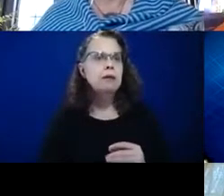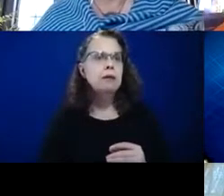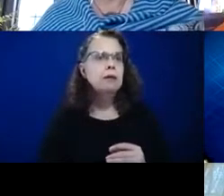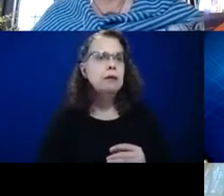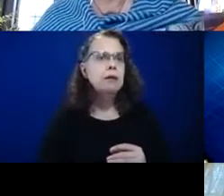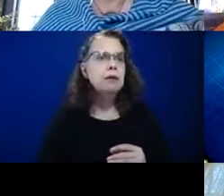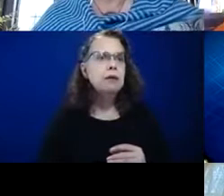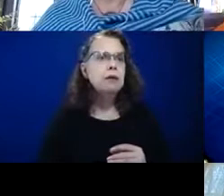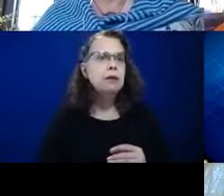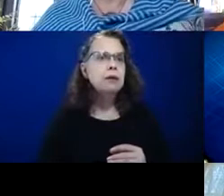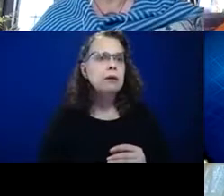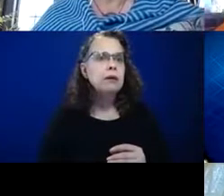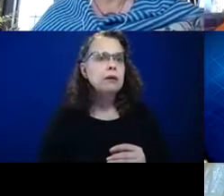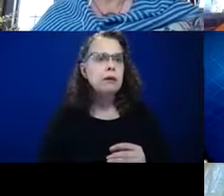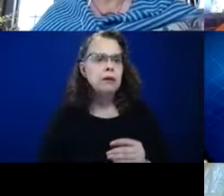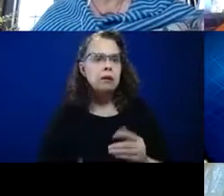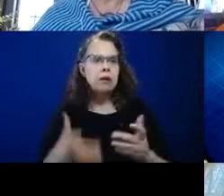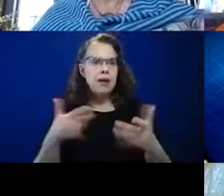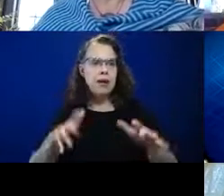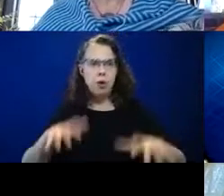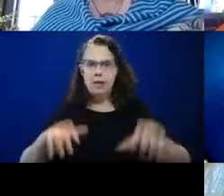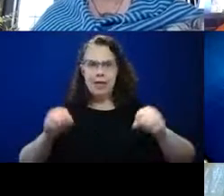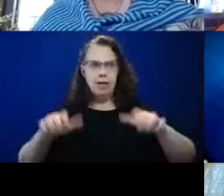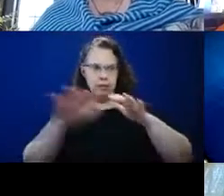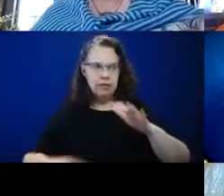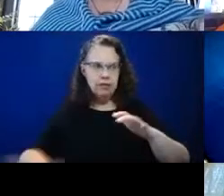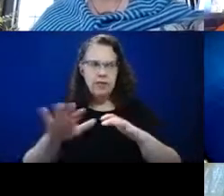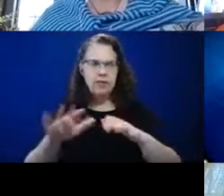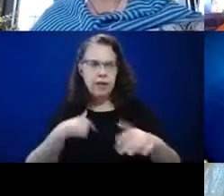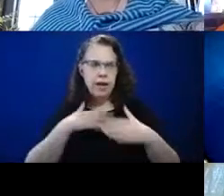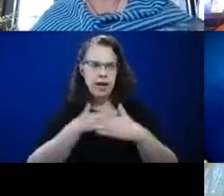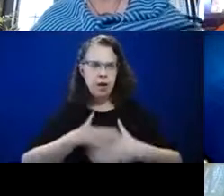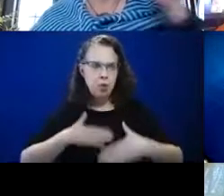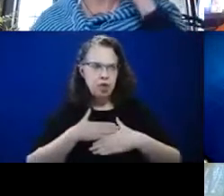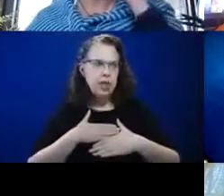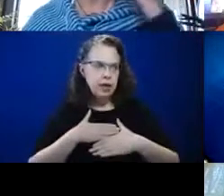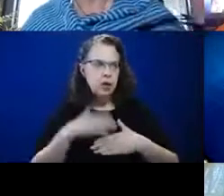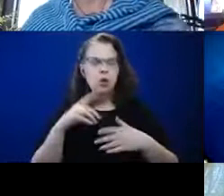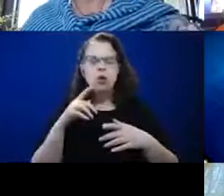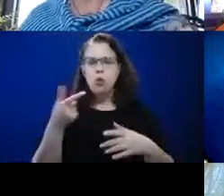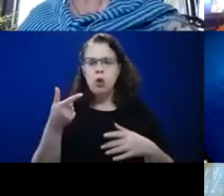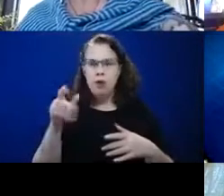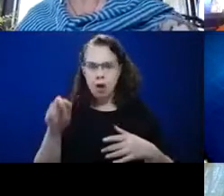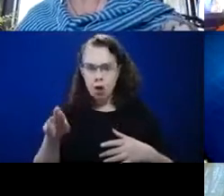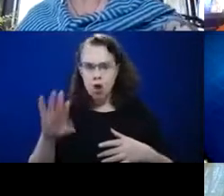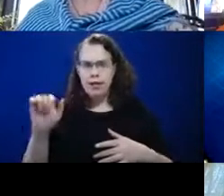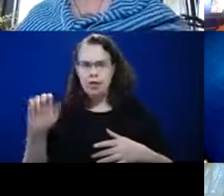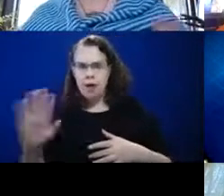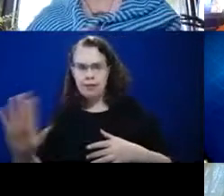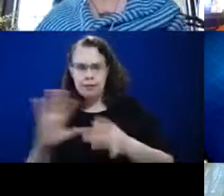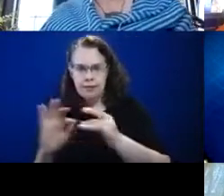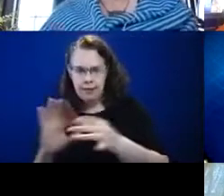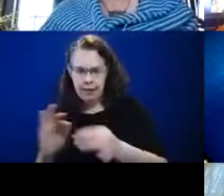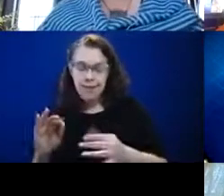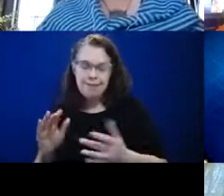take up too much space, but I really appreciate what both Gregor and John stated, but this is the